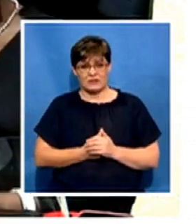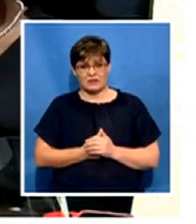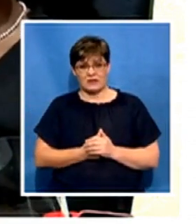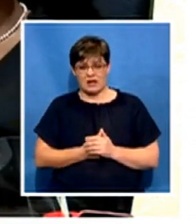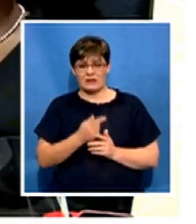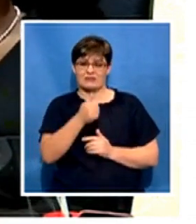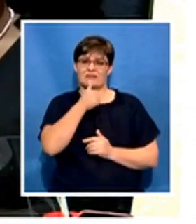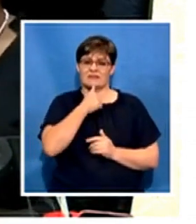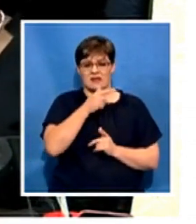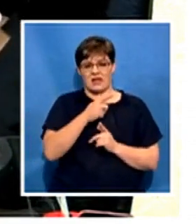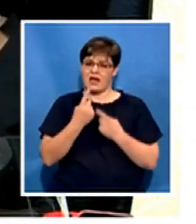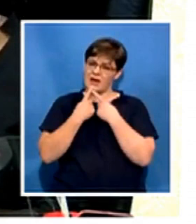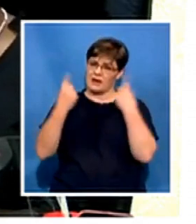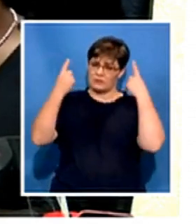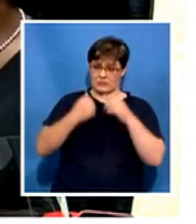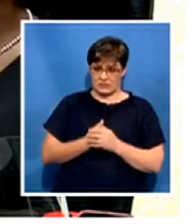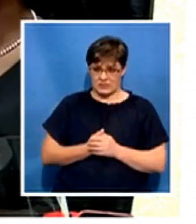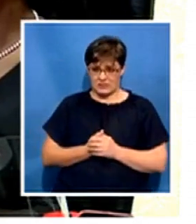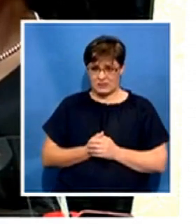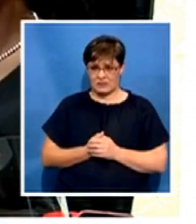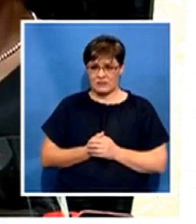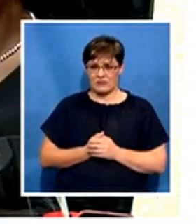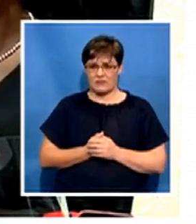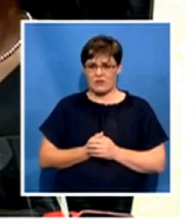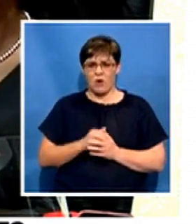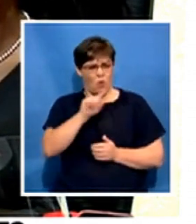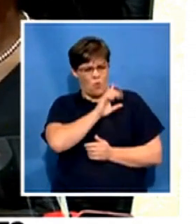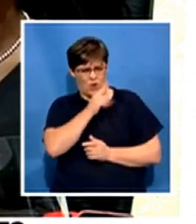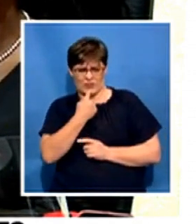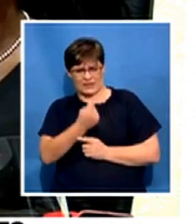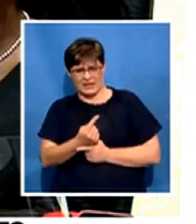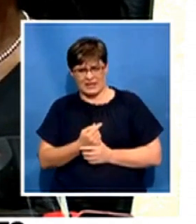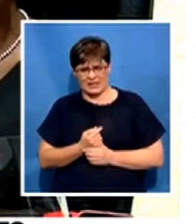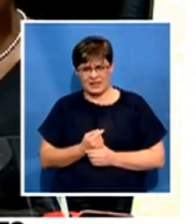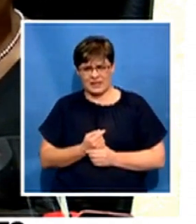We were raising this because, and I think it's linked also to your question,